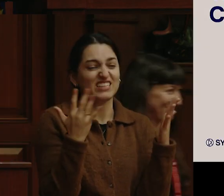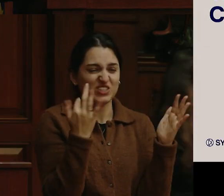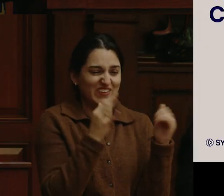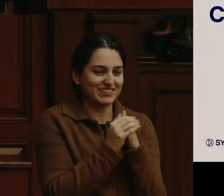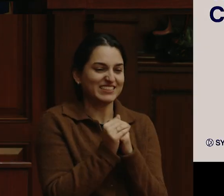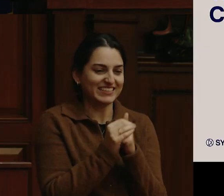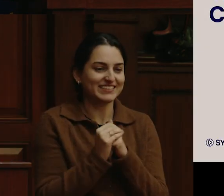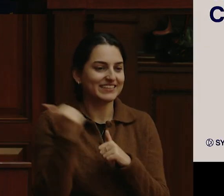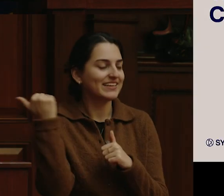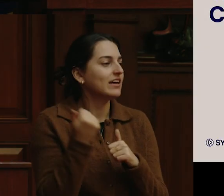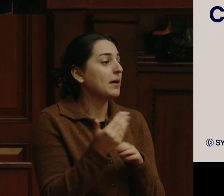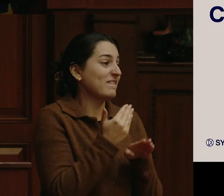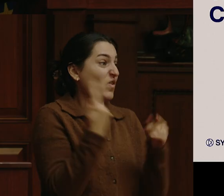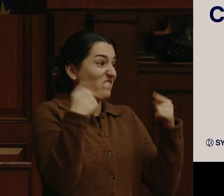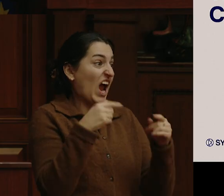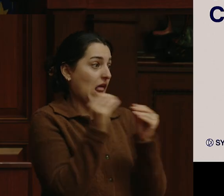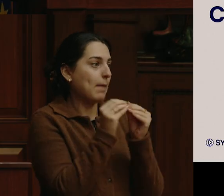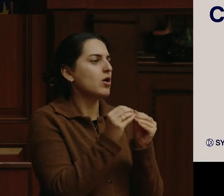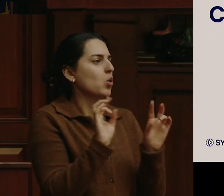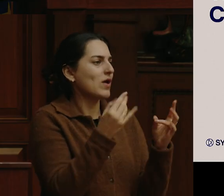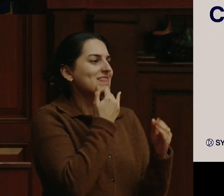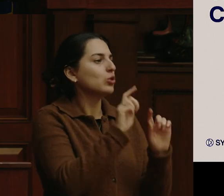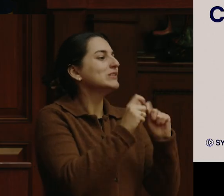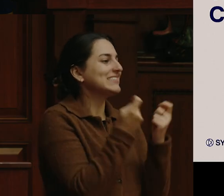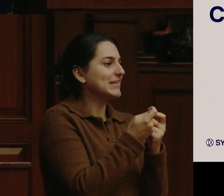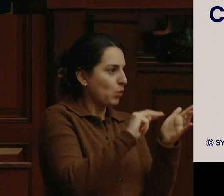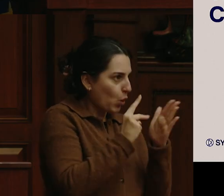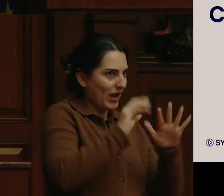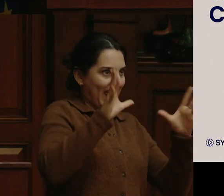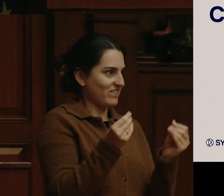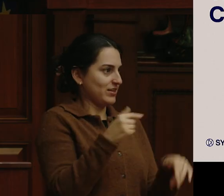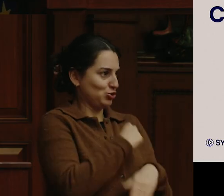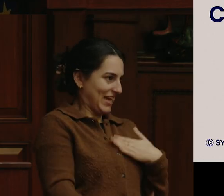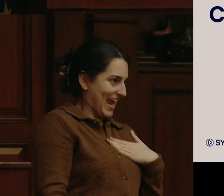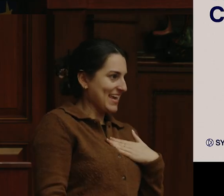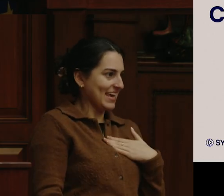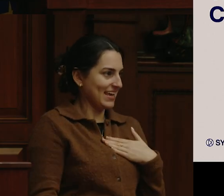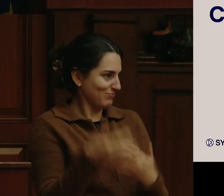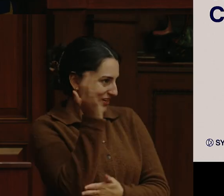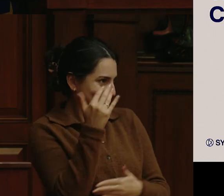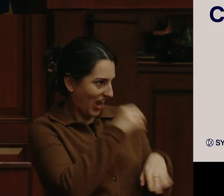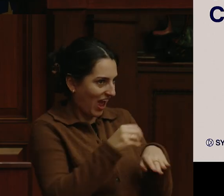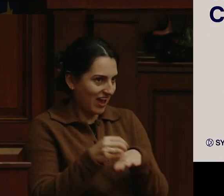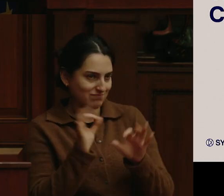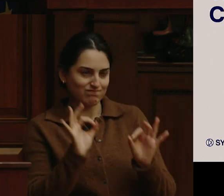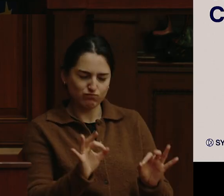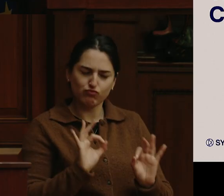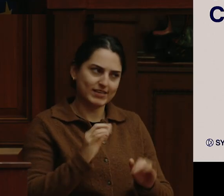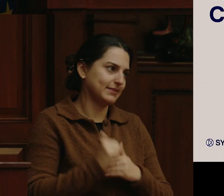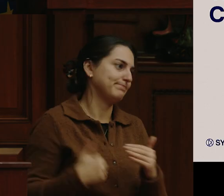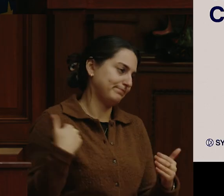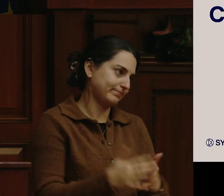Before we have our final remarks, we're just going to say thank you to the team who put all of this together. It really was